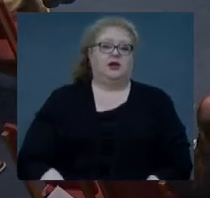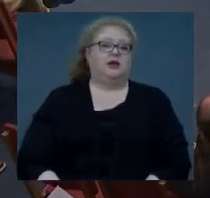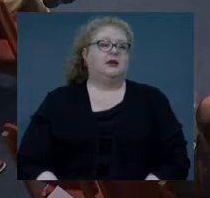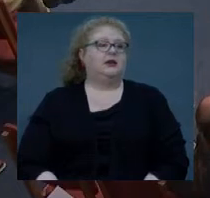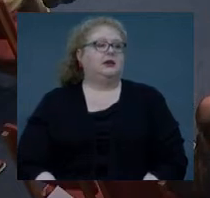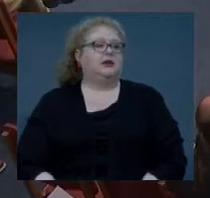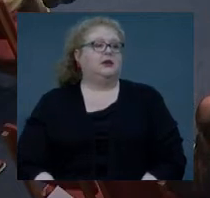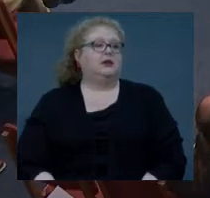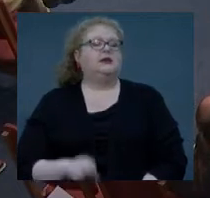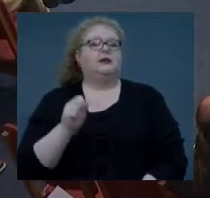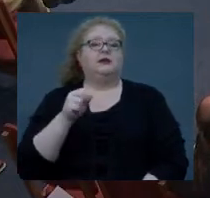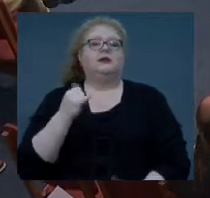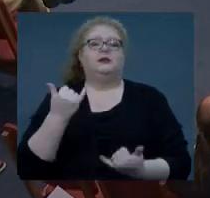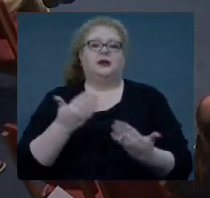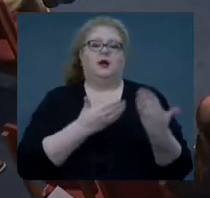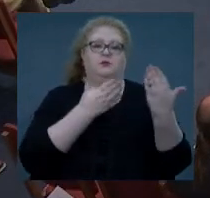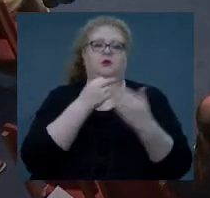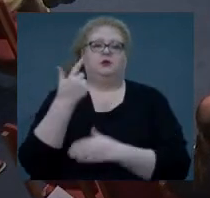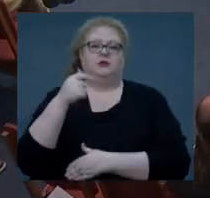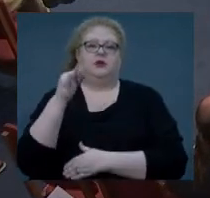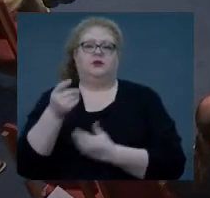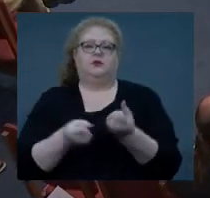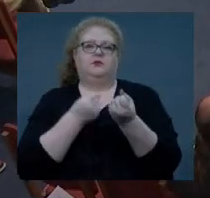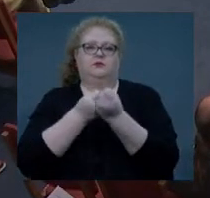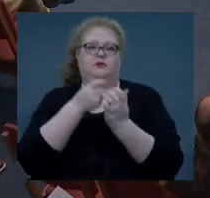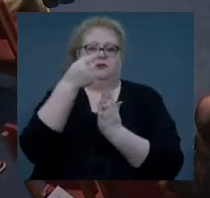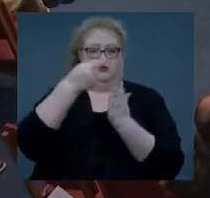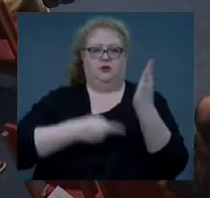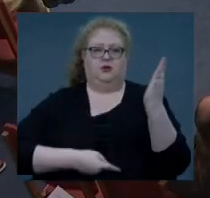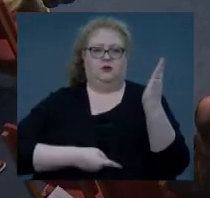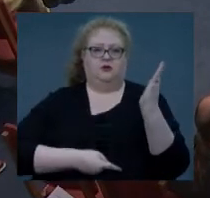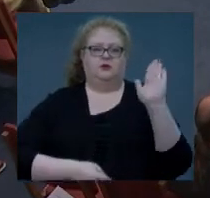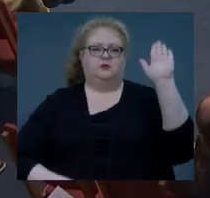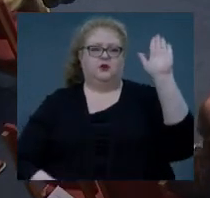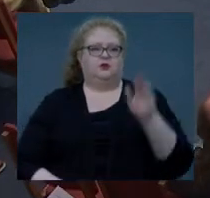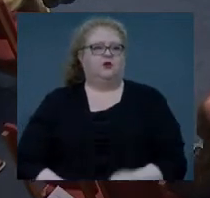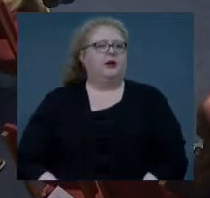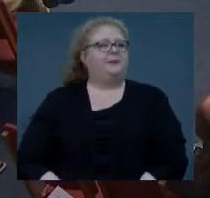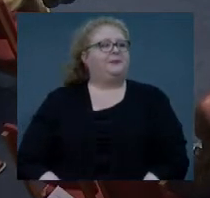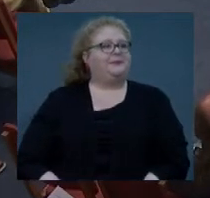Second. Moved and second. If you're in favor of the consent agenda, please raise your hand.